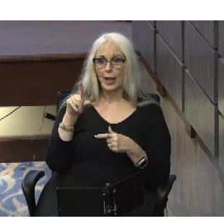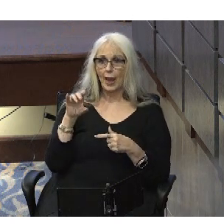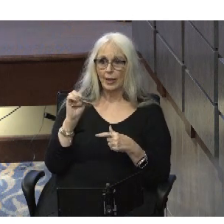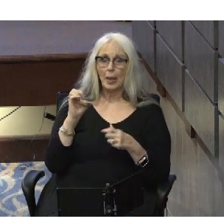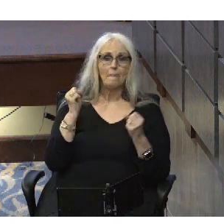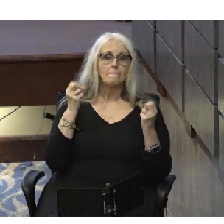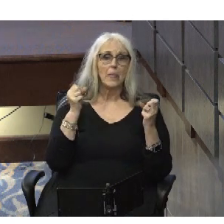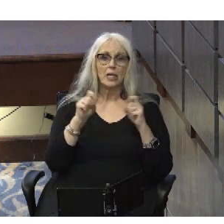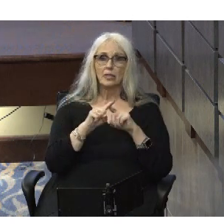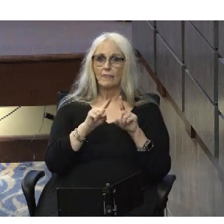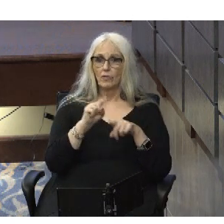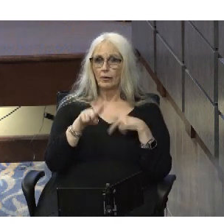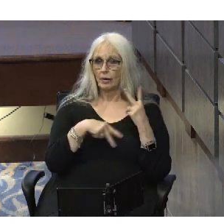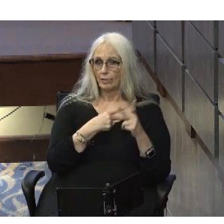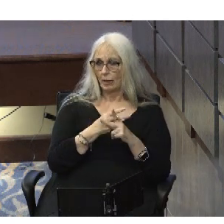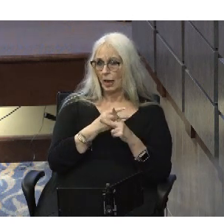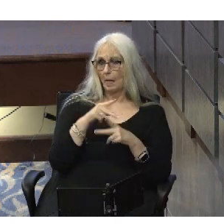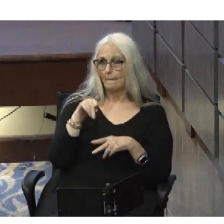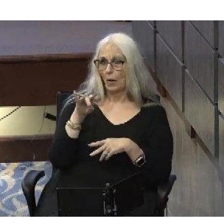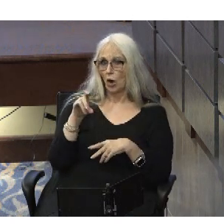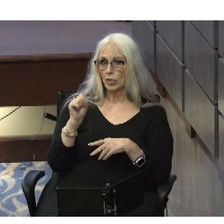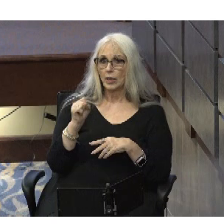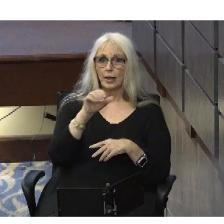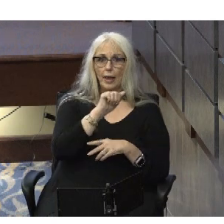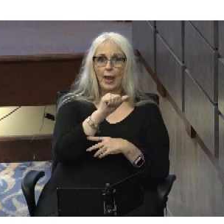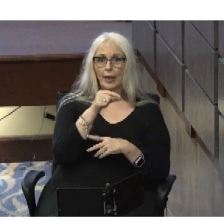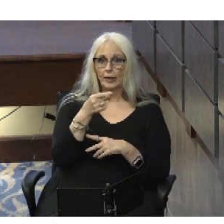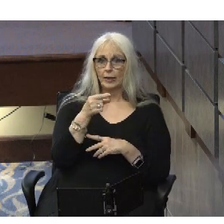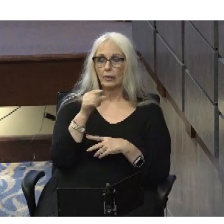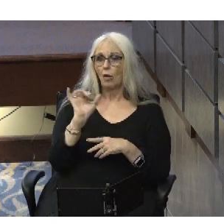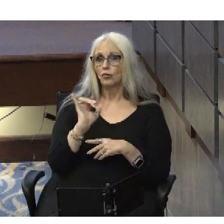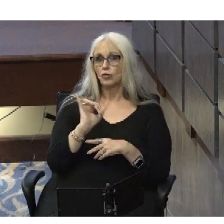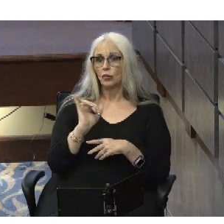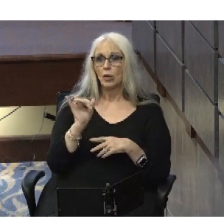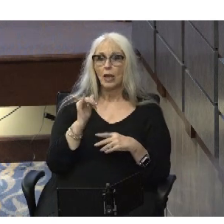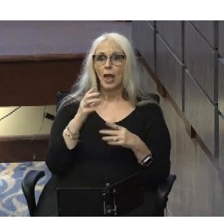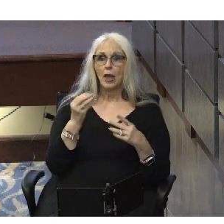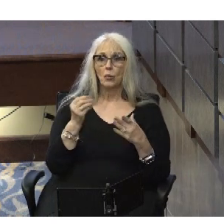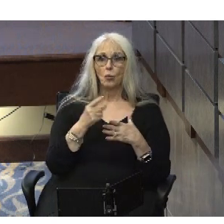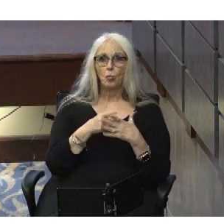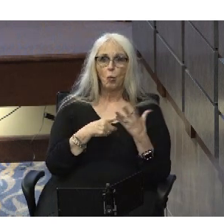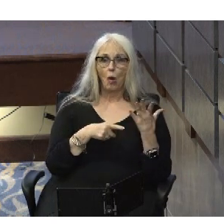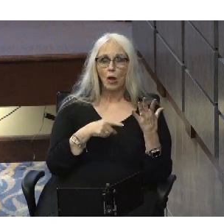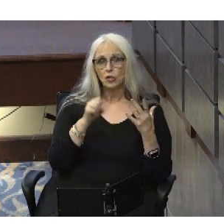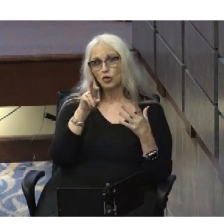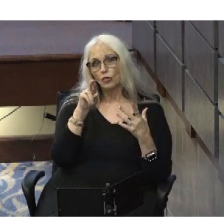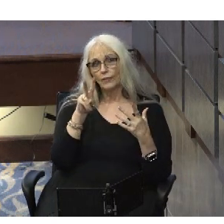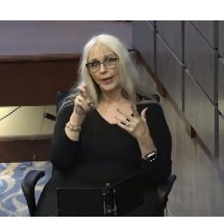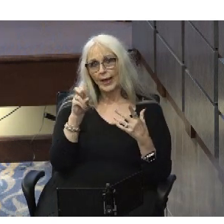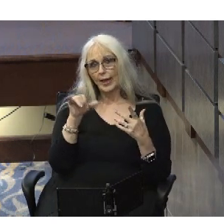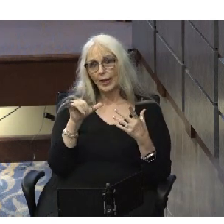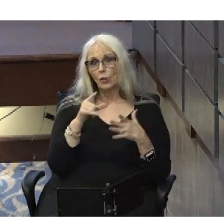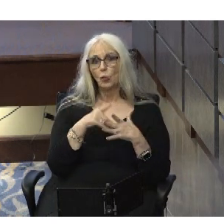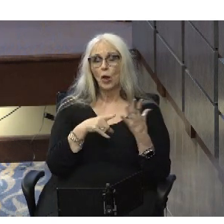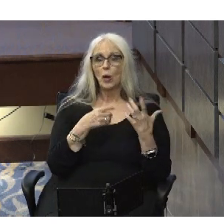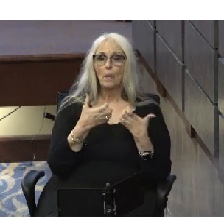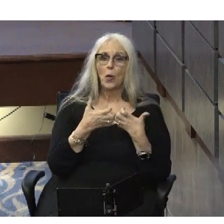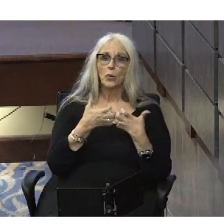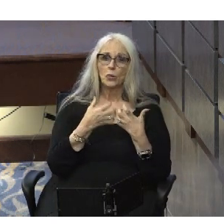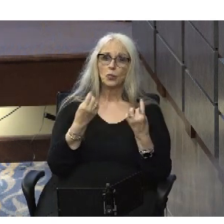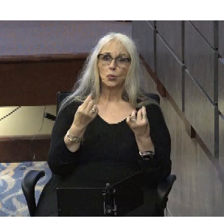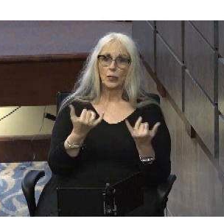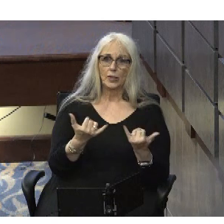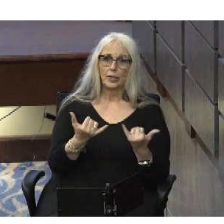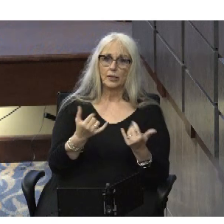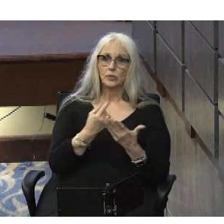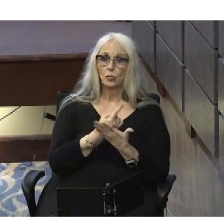parks and agricultural development as well. The timeline, the survey by Walker Partners should be done this week. We will soon then engage